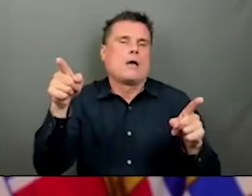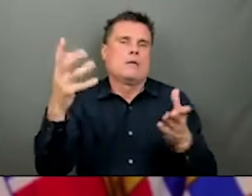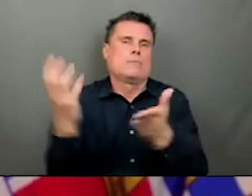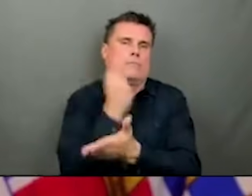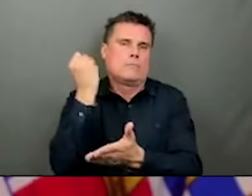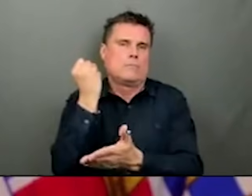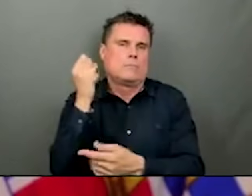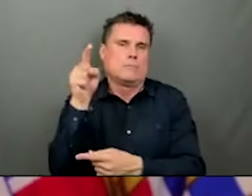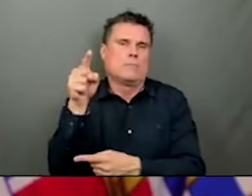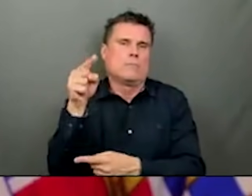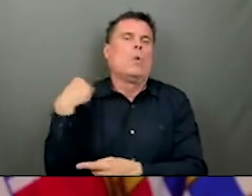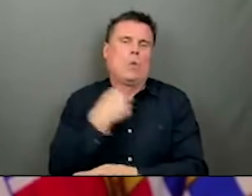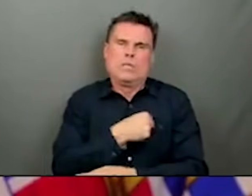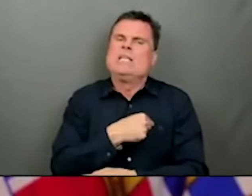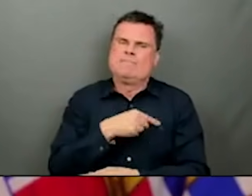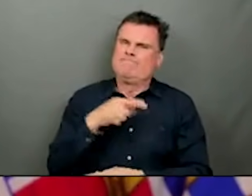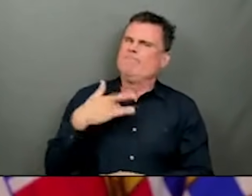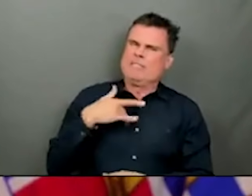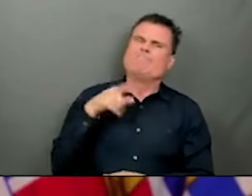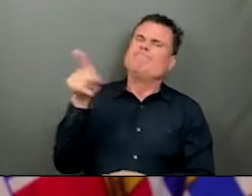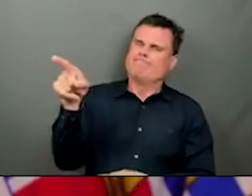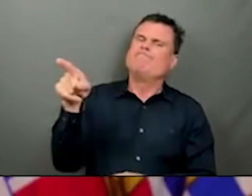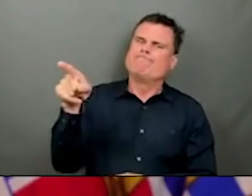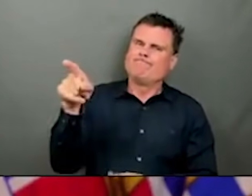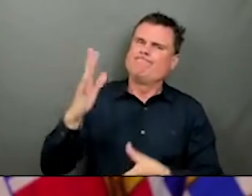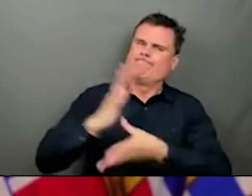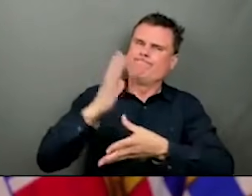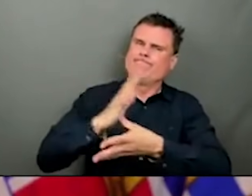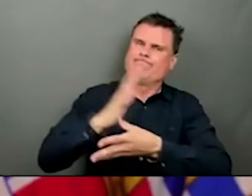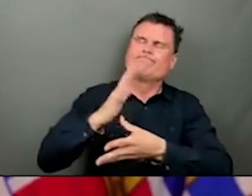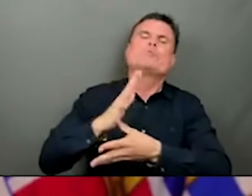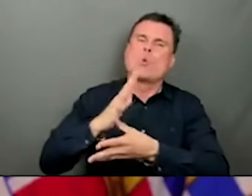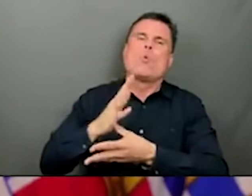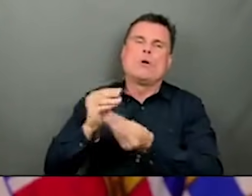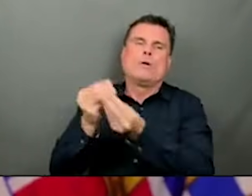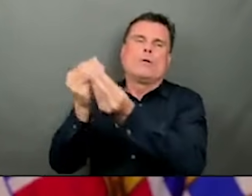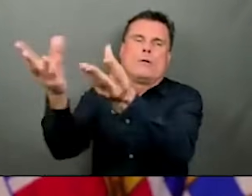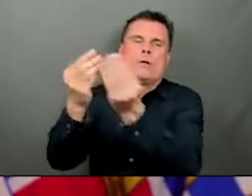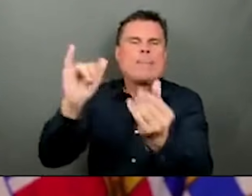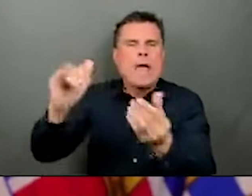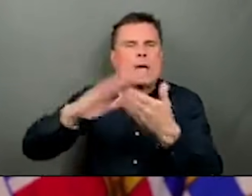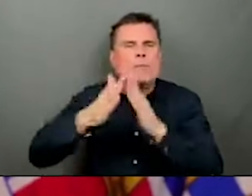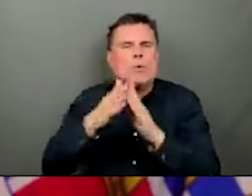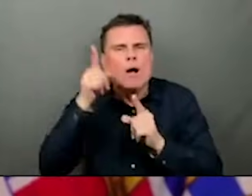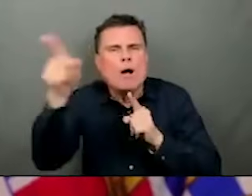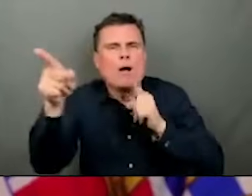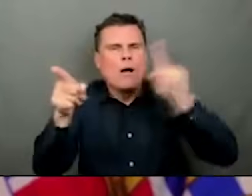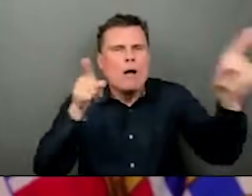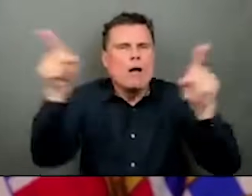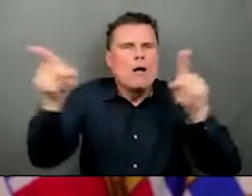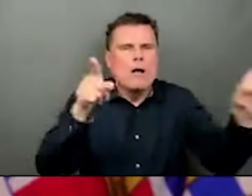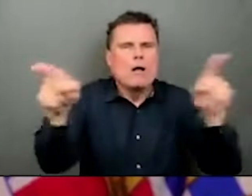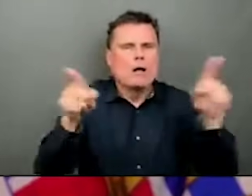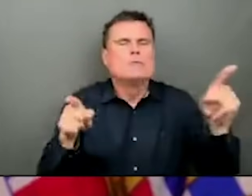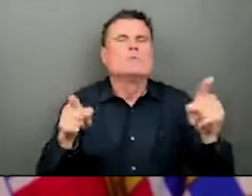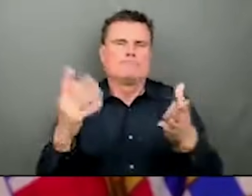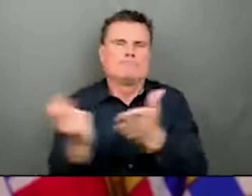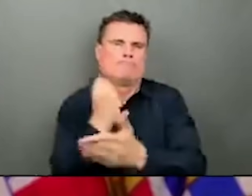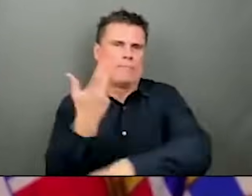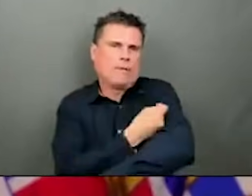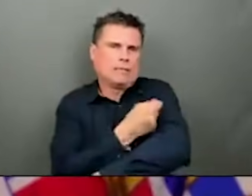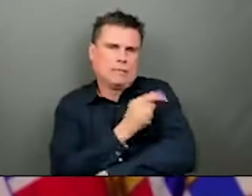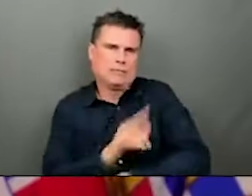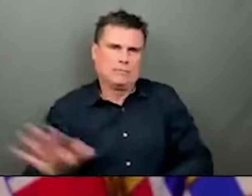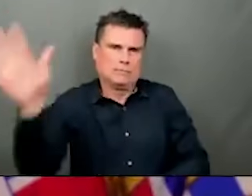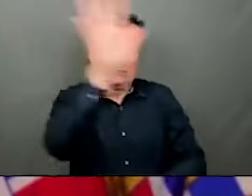targeted communities where there's high risk of transmission, and we've changed that a little bit as the program has evolved and as